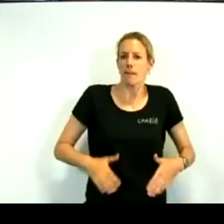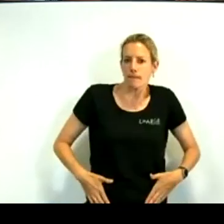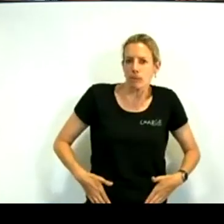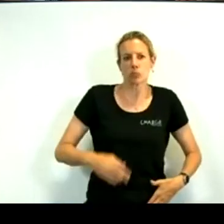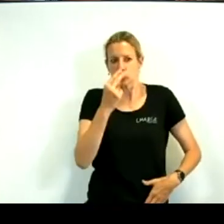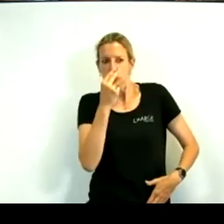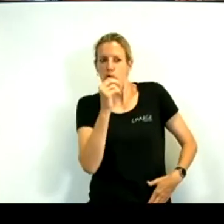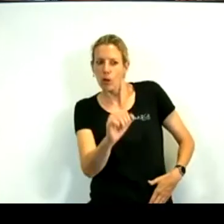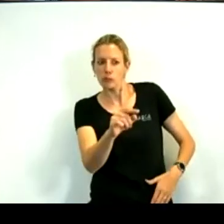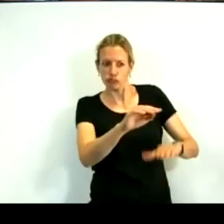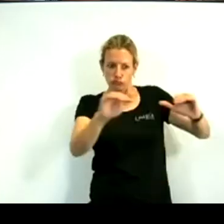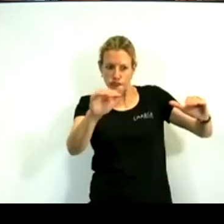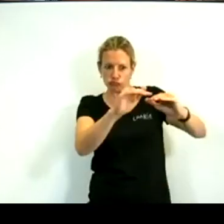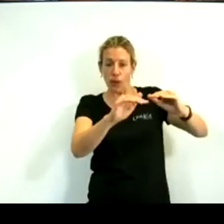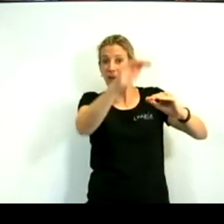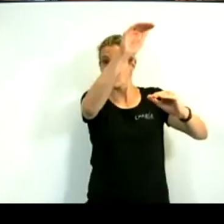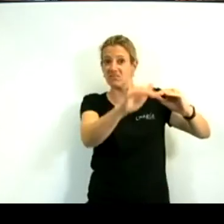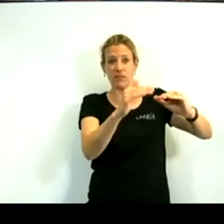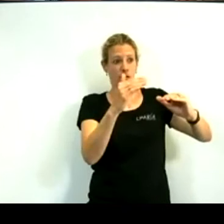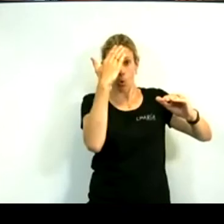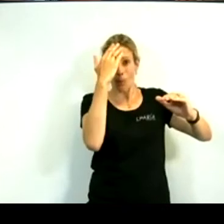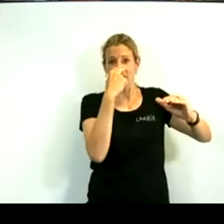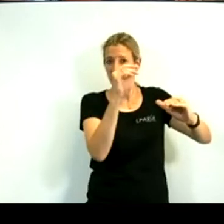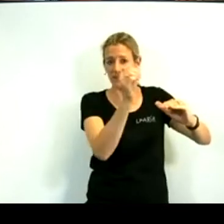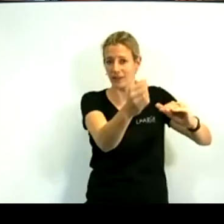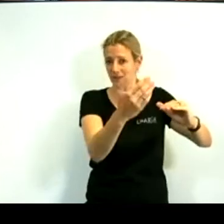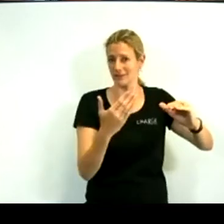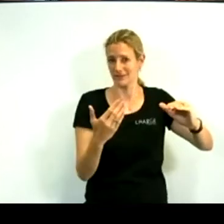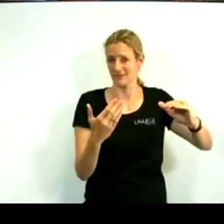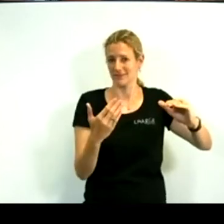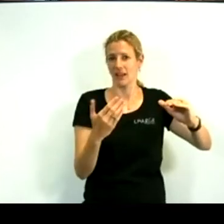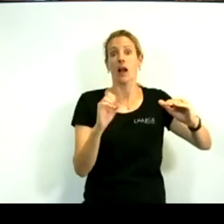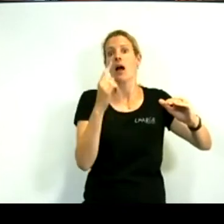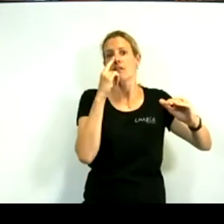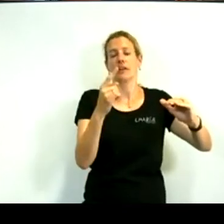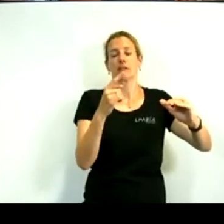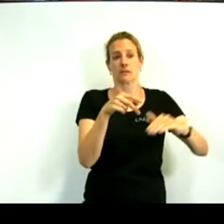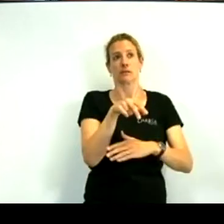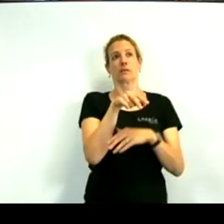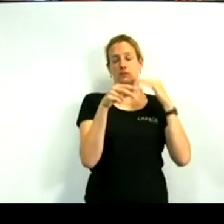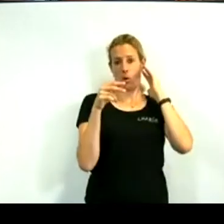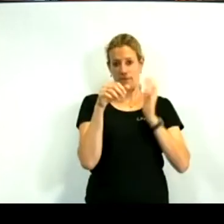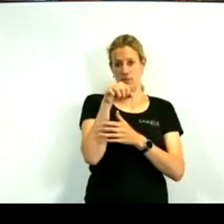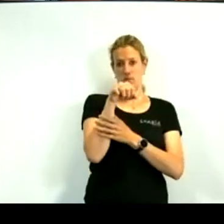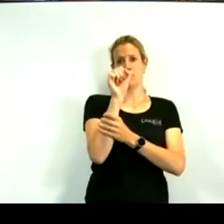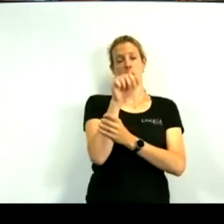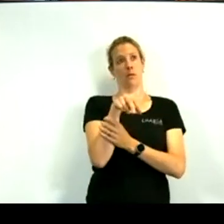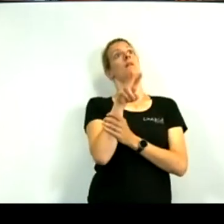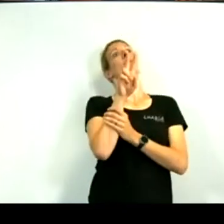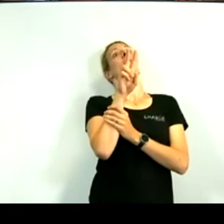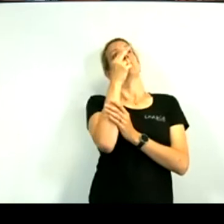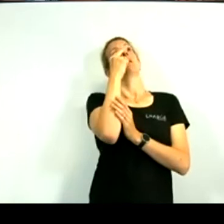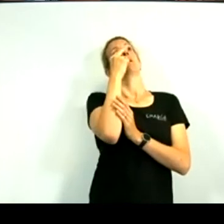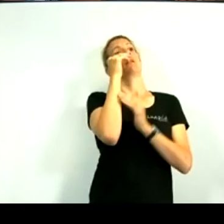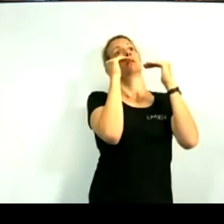the head was tipped back in order to bring his head into view. And the next picture